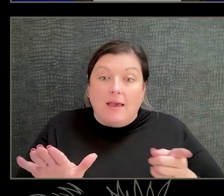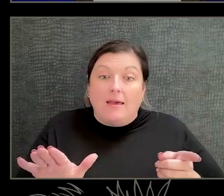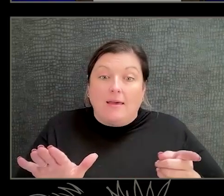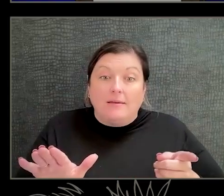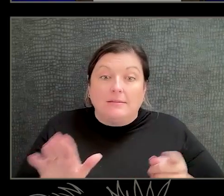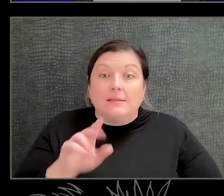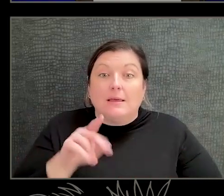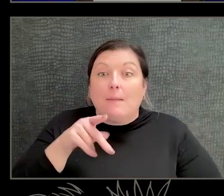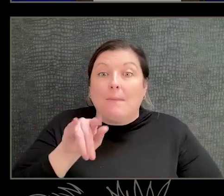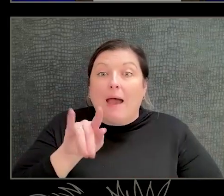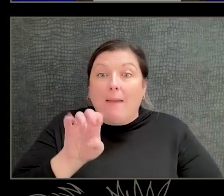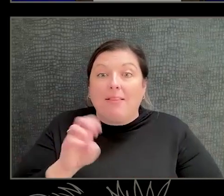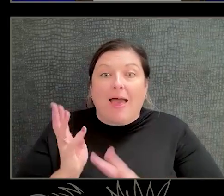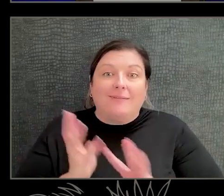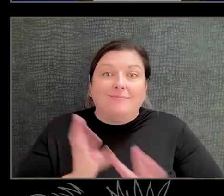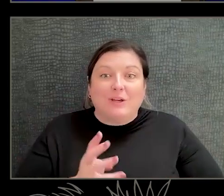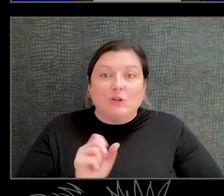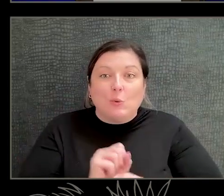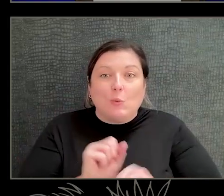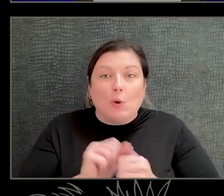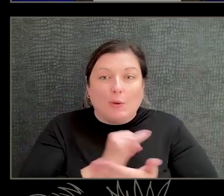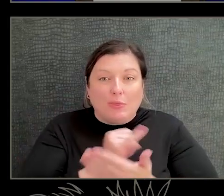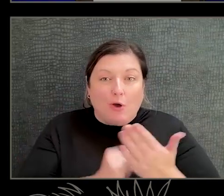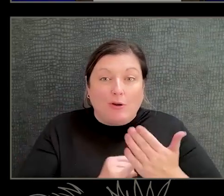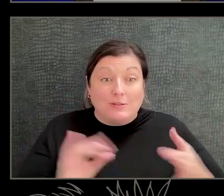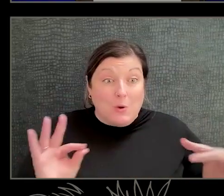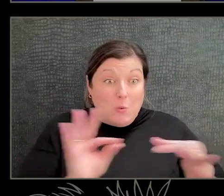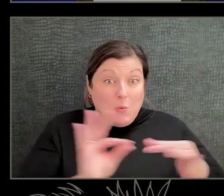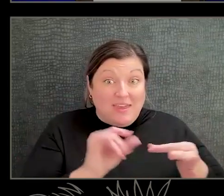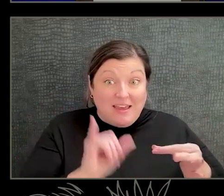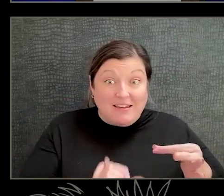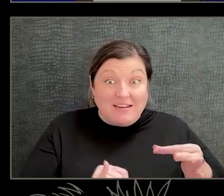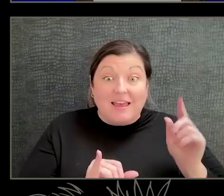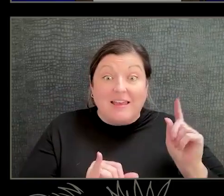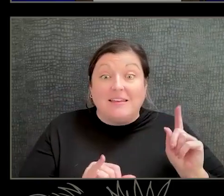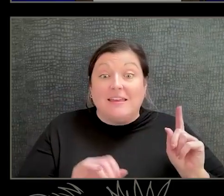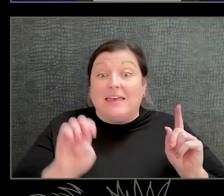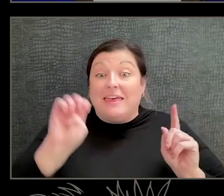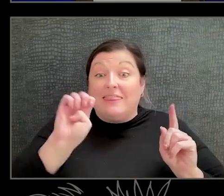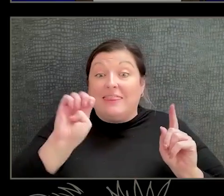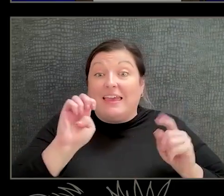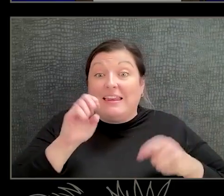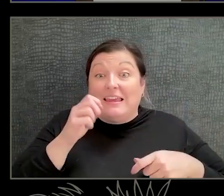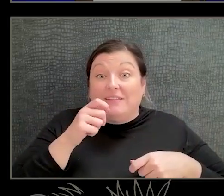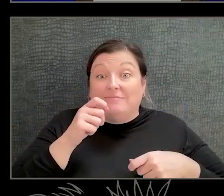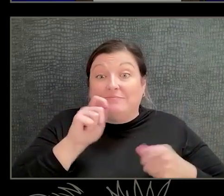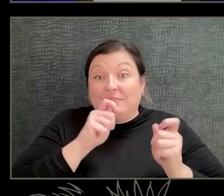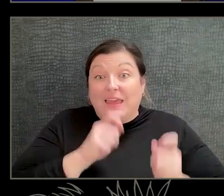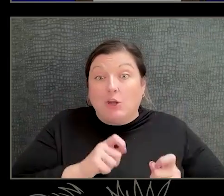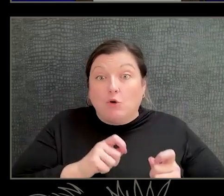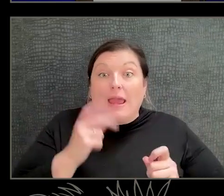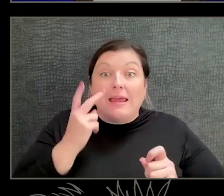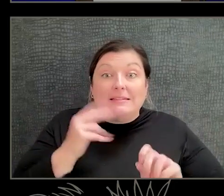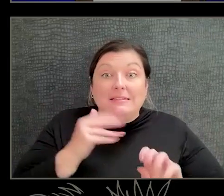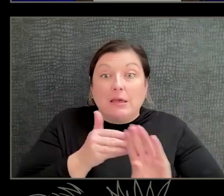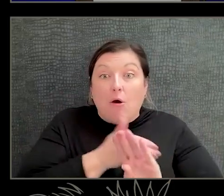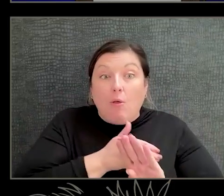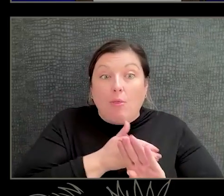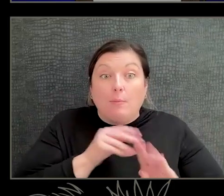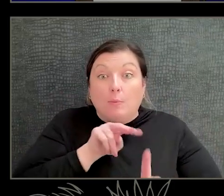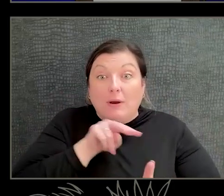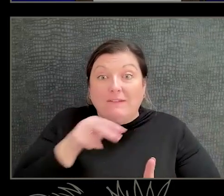the artist. So we just connect that, and they can iterate and see all of the preview in